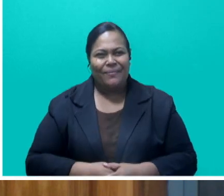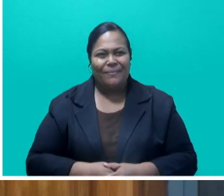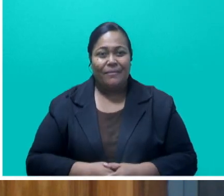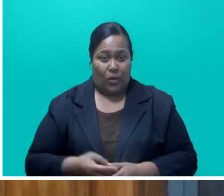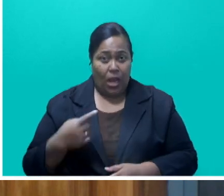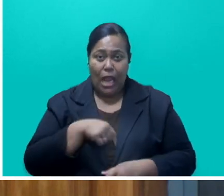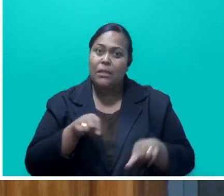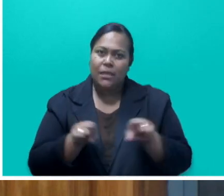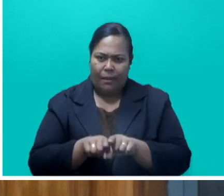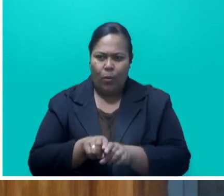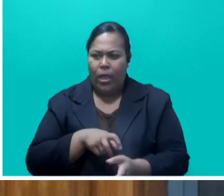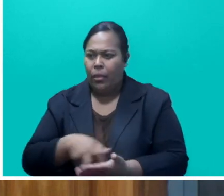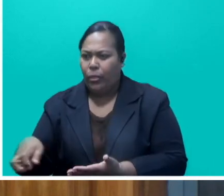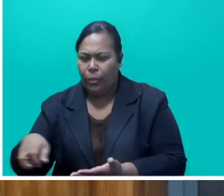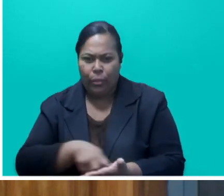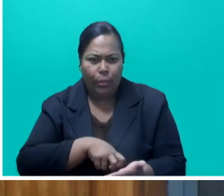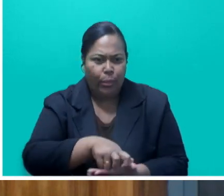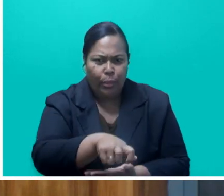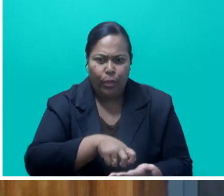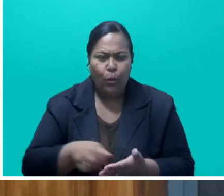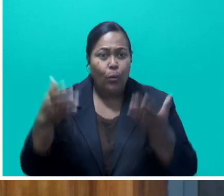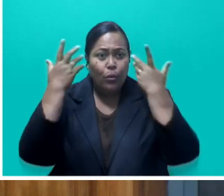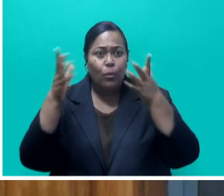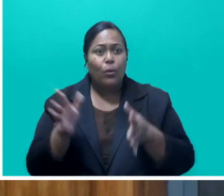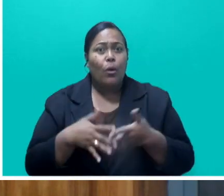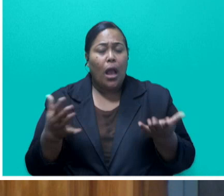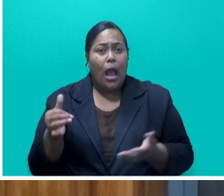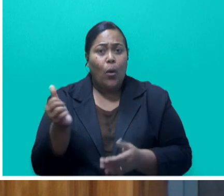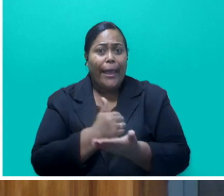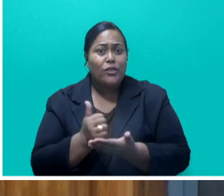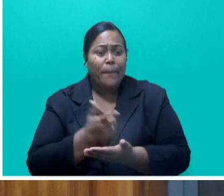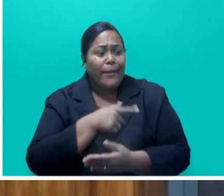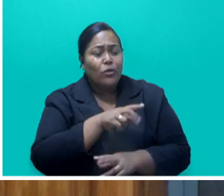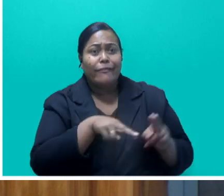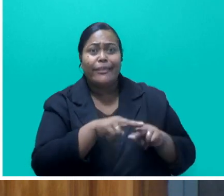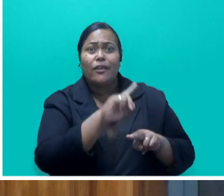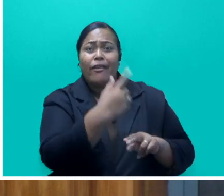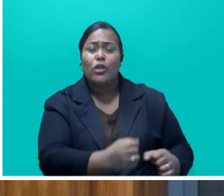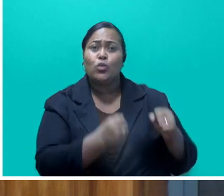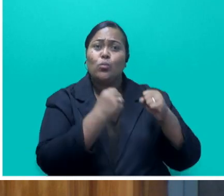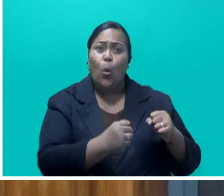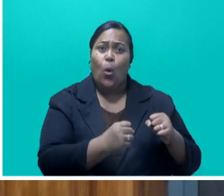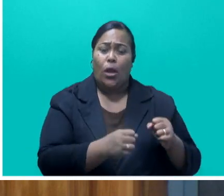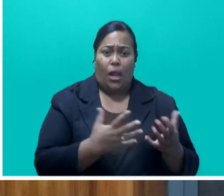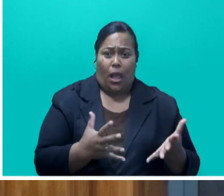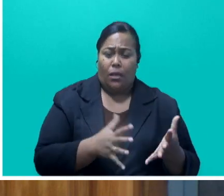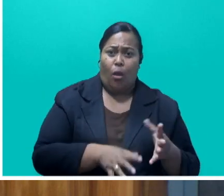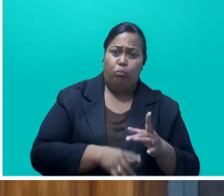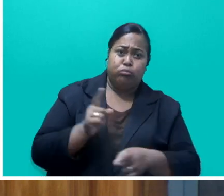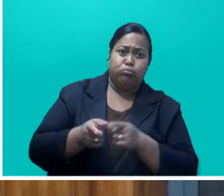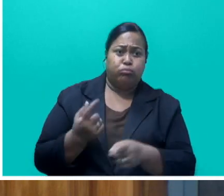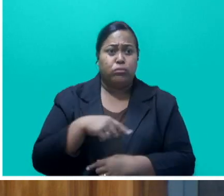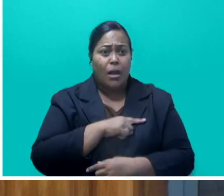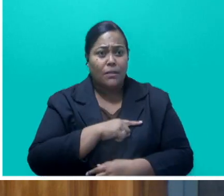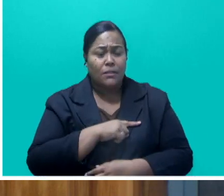skates. We were outmuscled by the ferocity of the Fiji First campaign tsunami. The money that